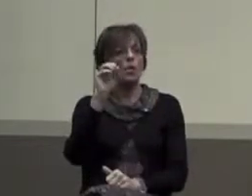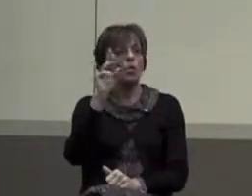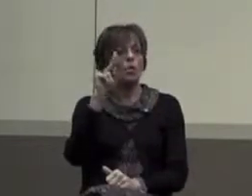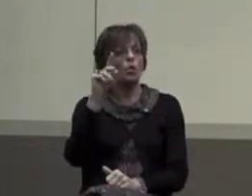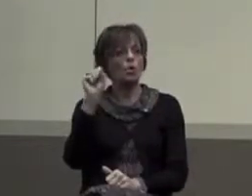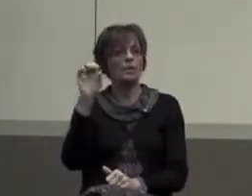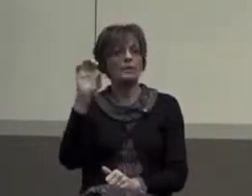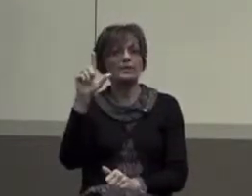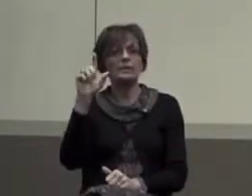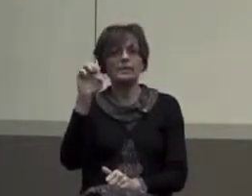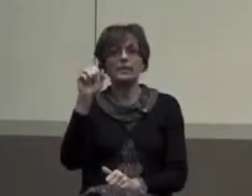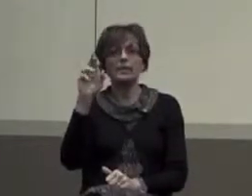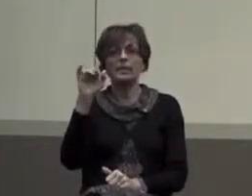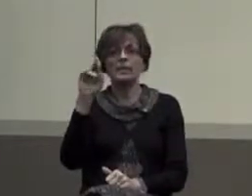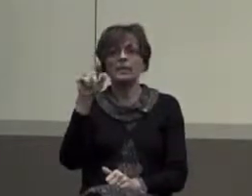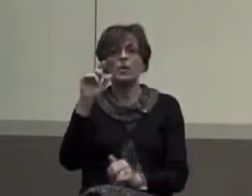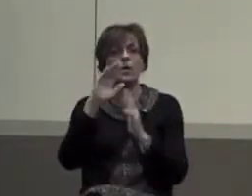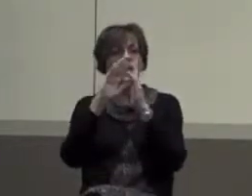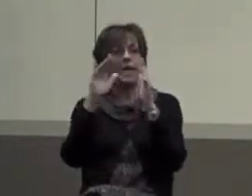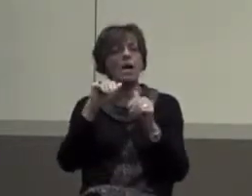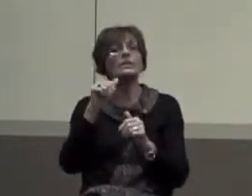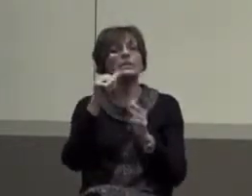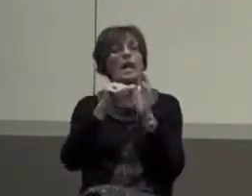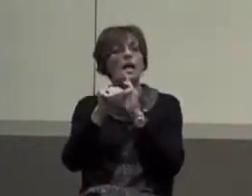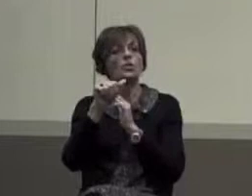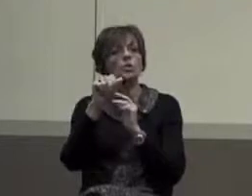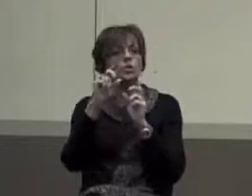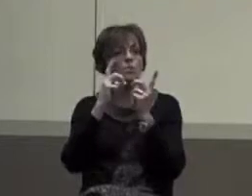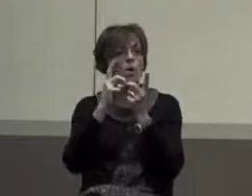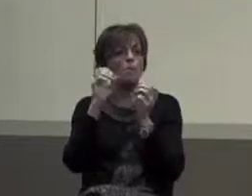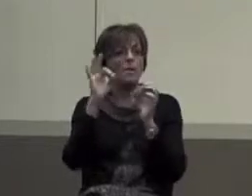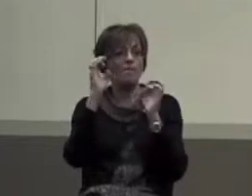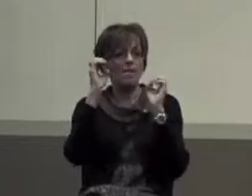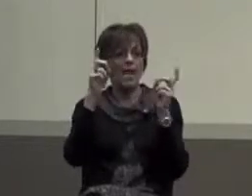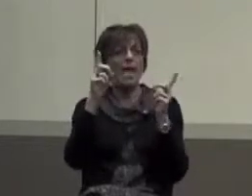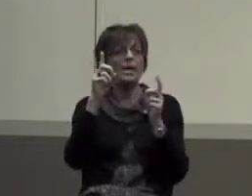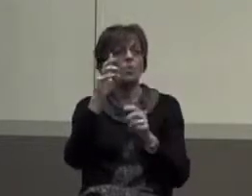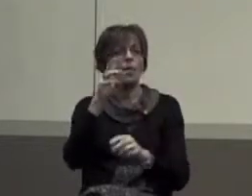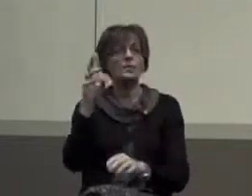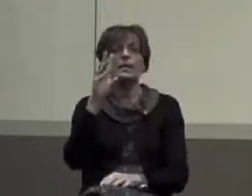is on the Department of Education website. It's